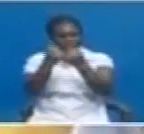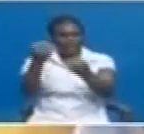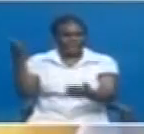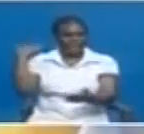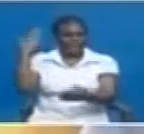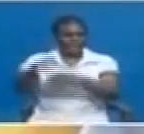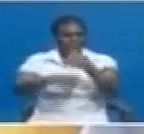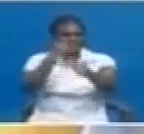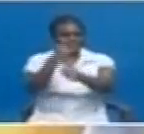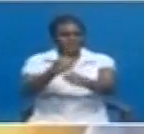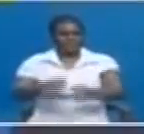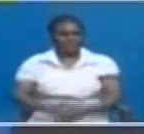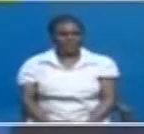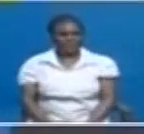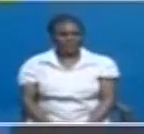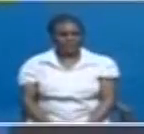year.